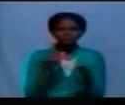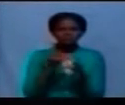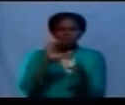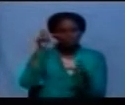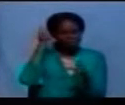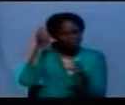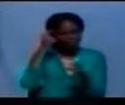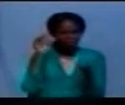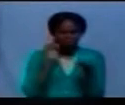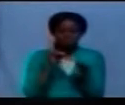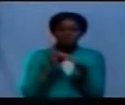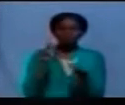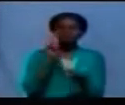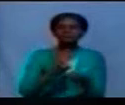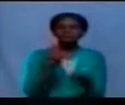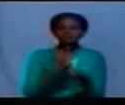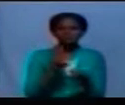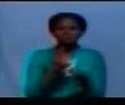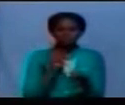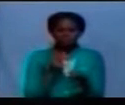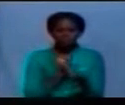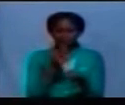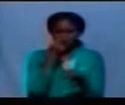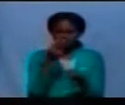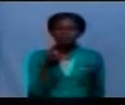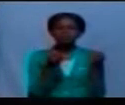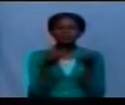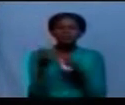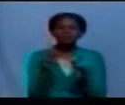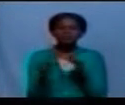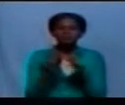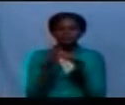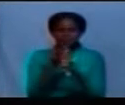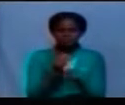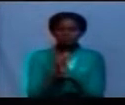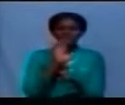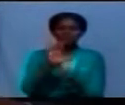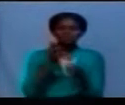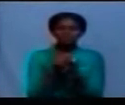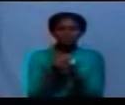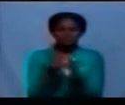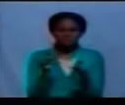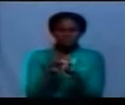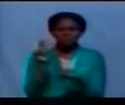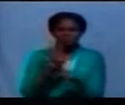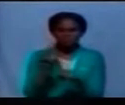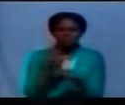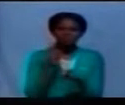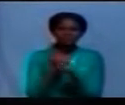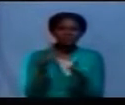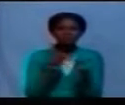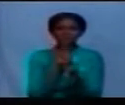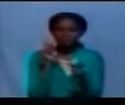more tuned to spending. We see more people getting their money and spending it just there and